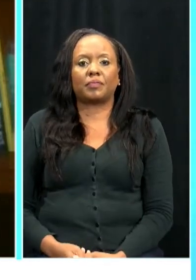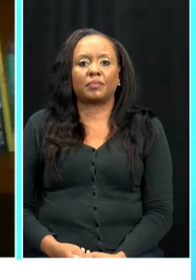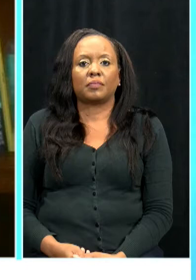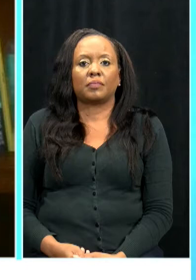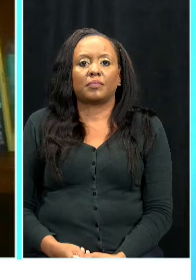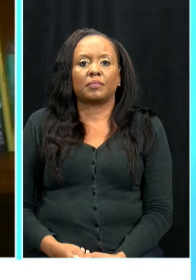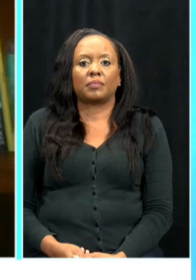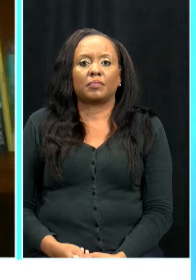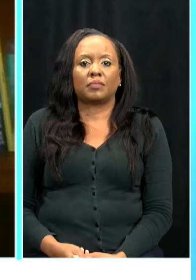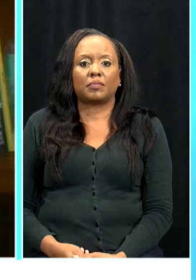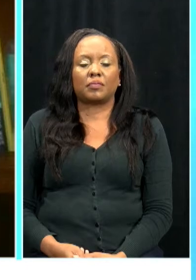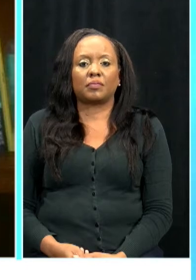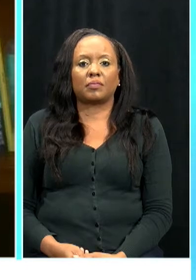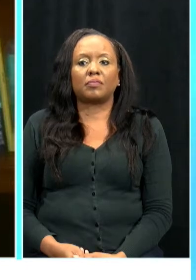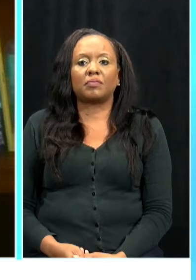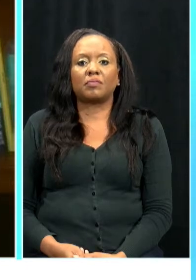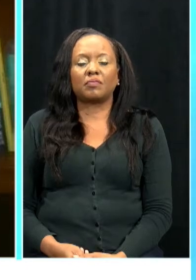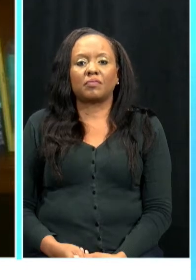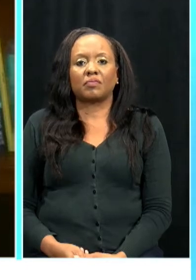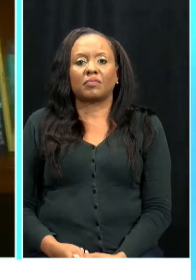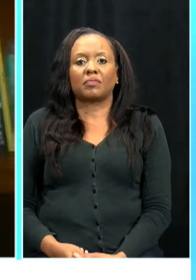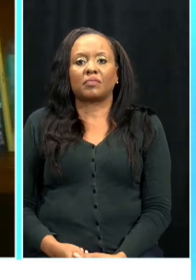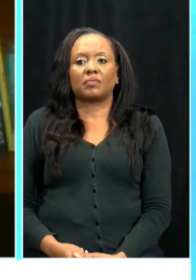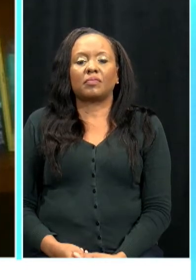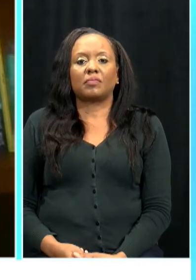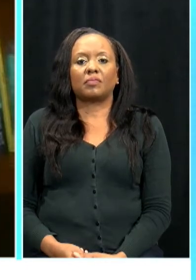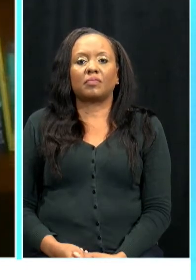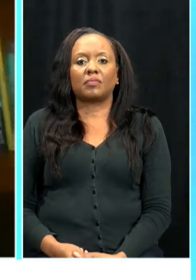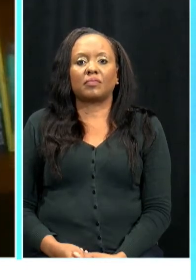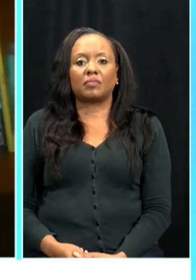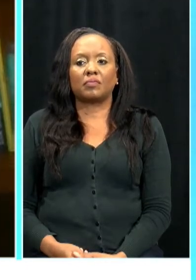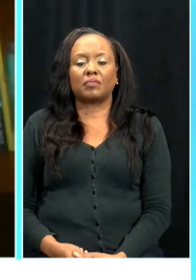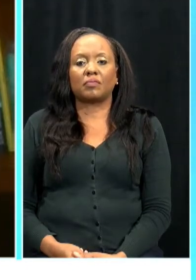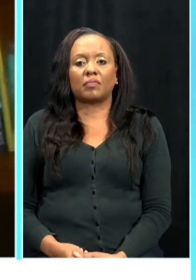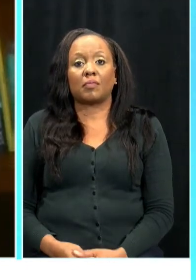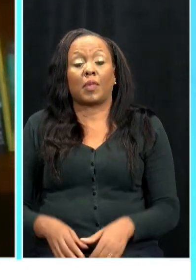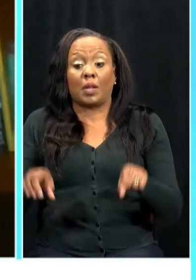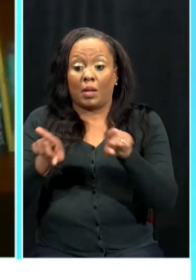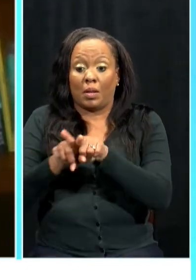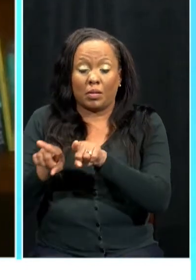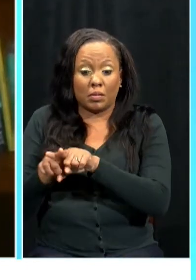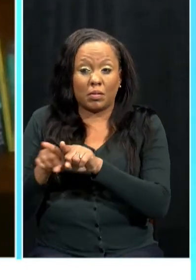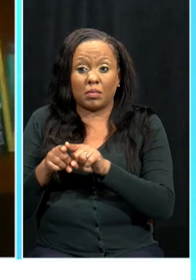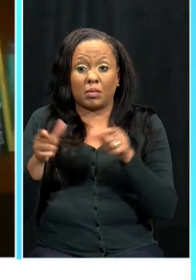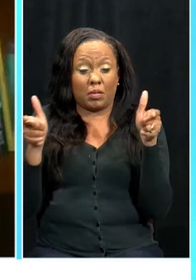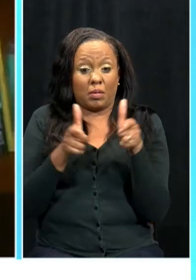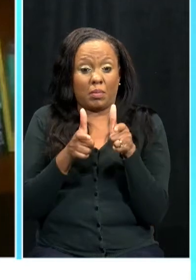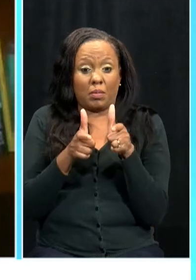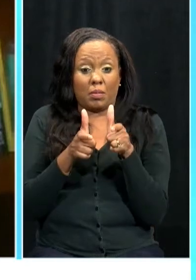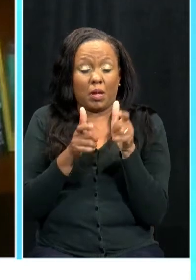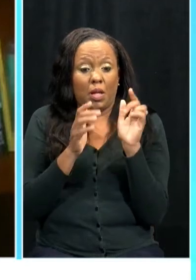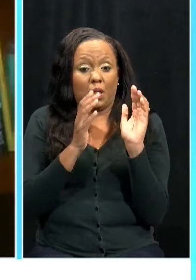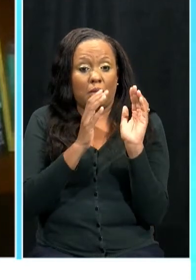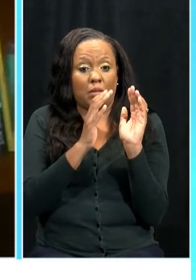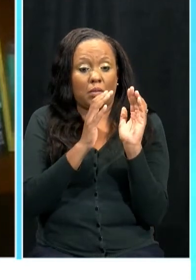what you might see happening more would be a question of the small communities. They can do the small community meetings.